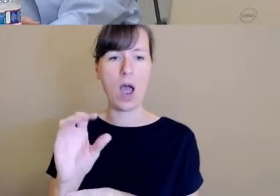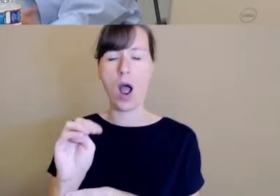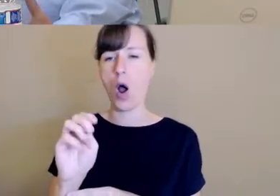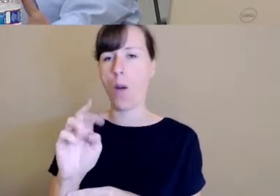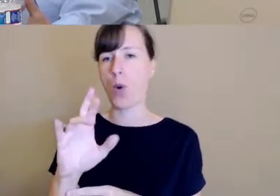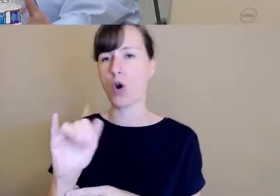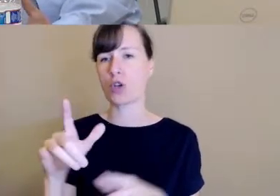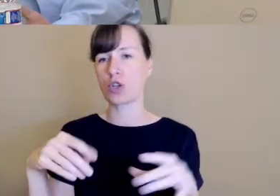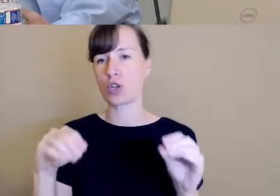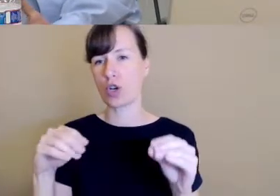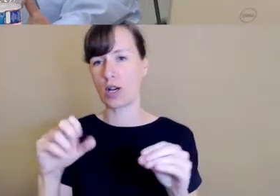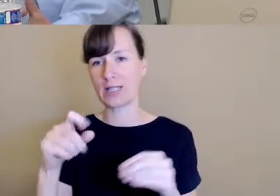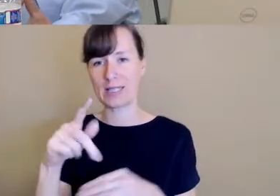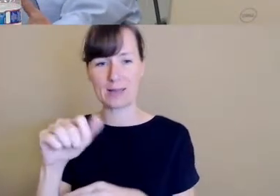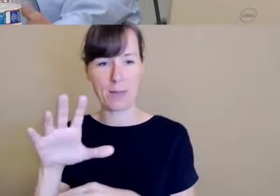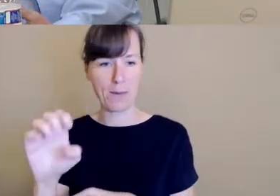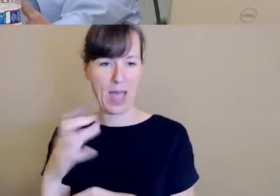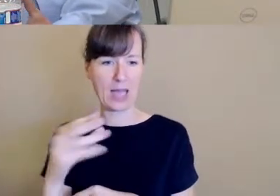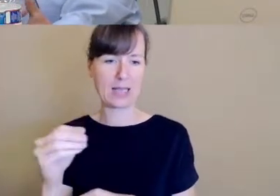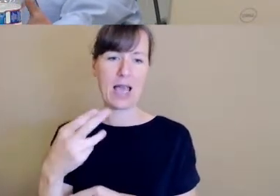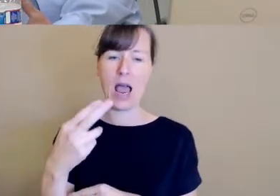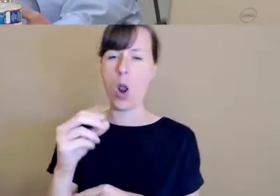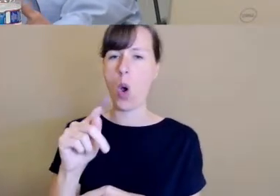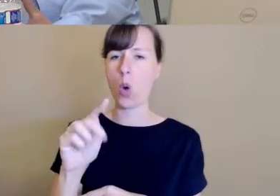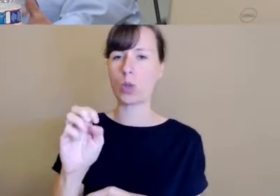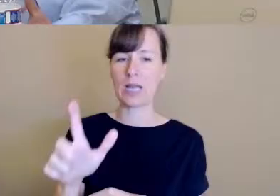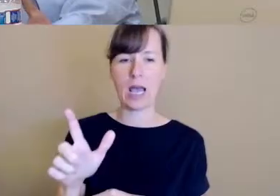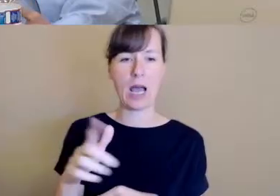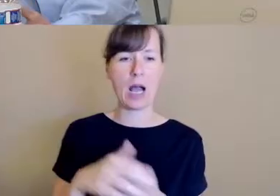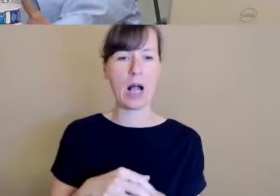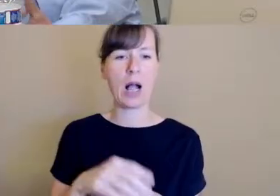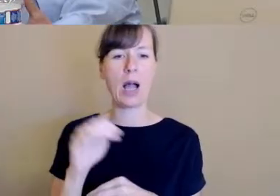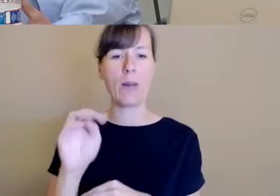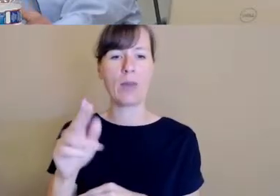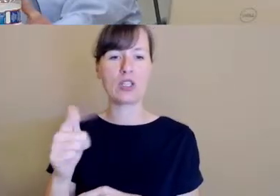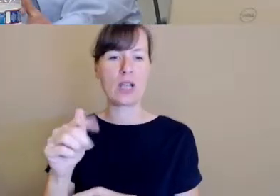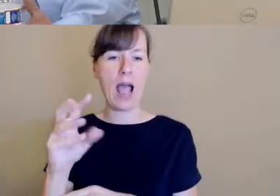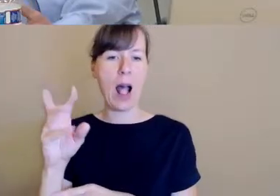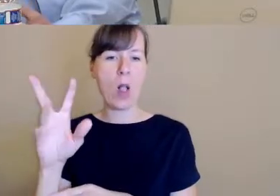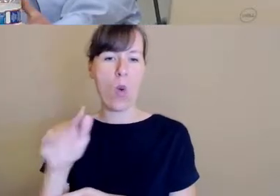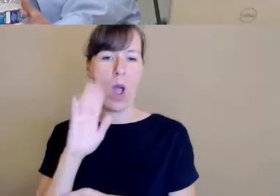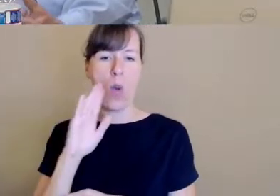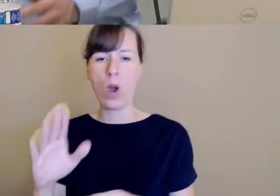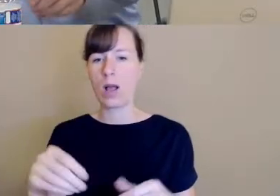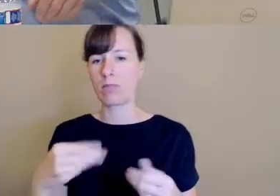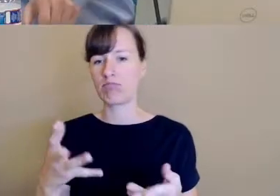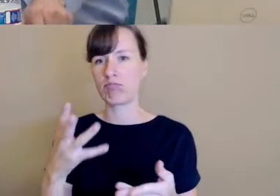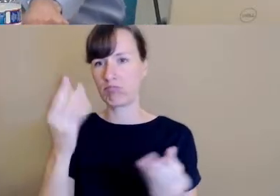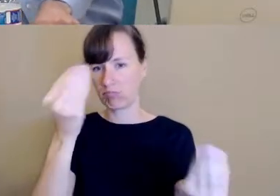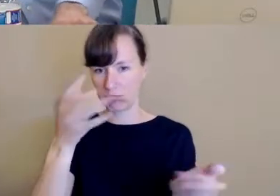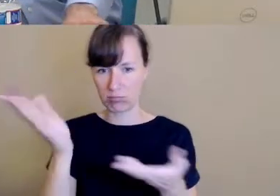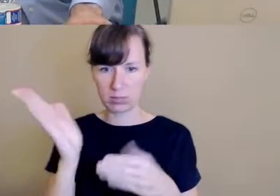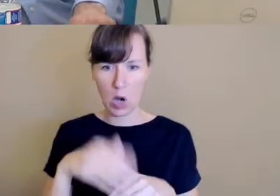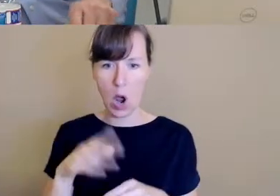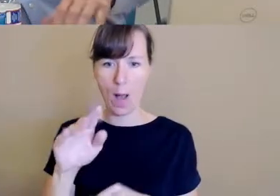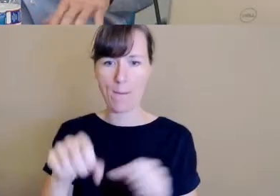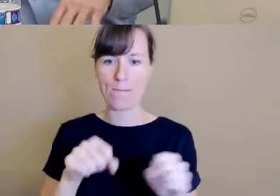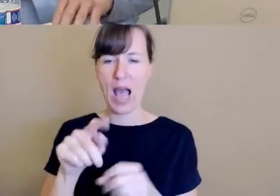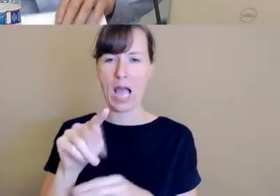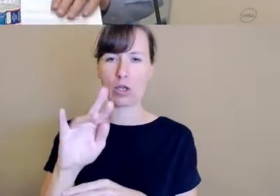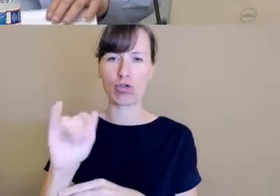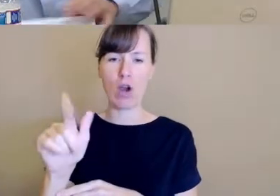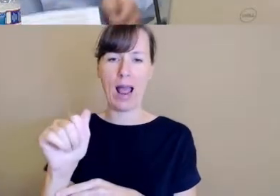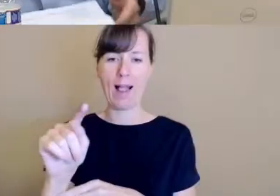estimates. Election polling, this is important considering the year. The Judith P. Hoyer building has